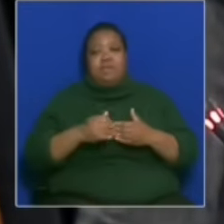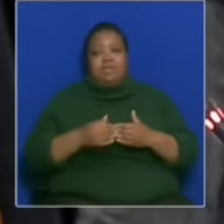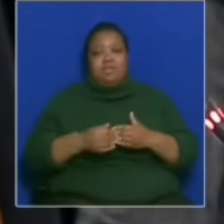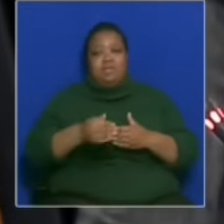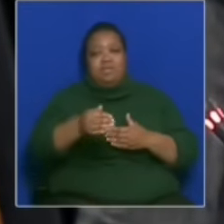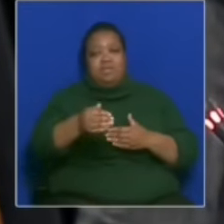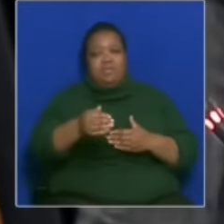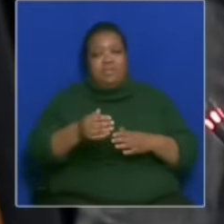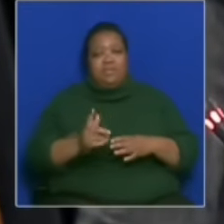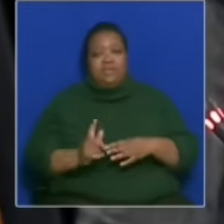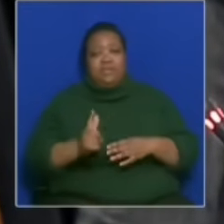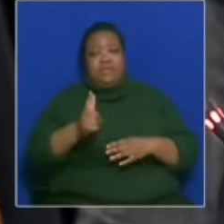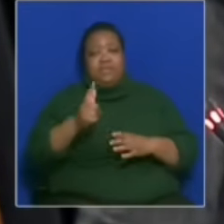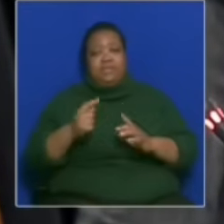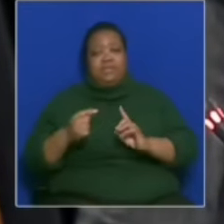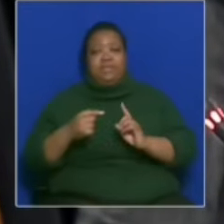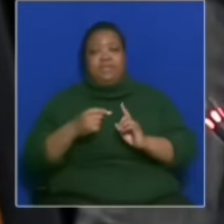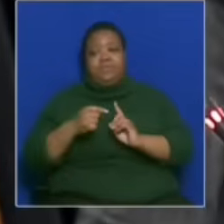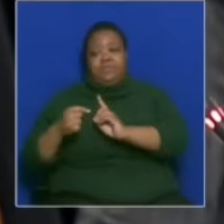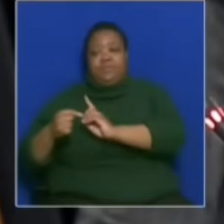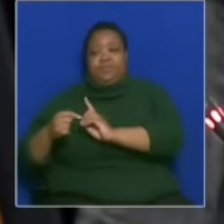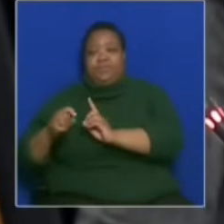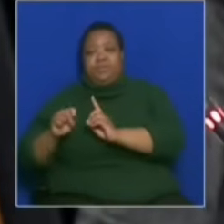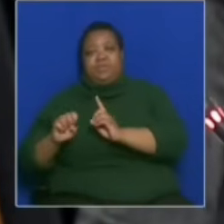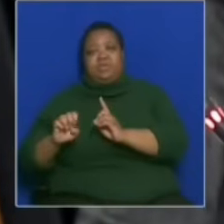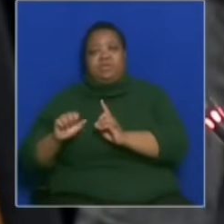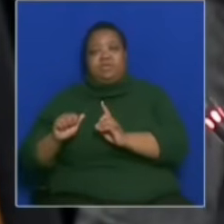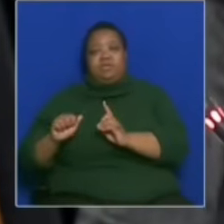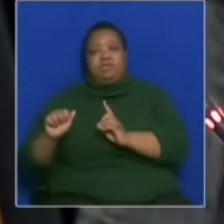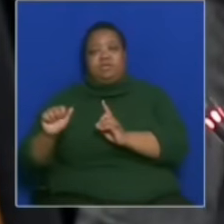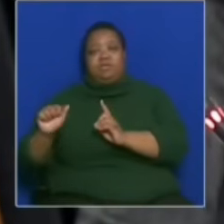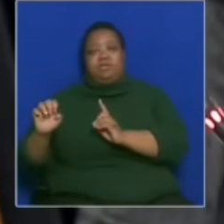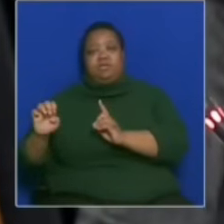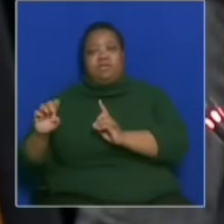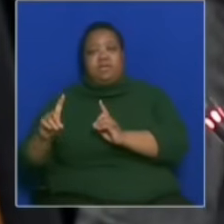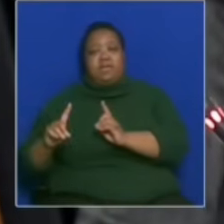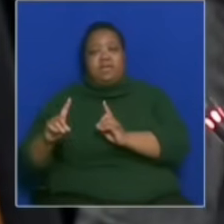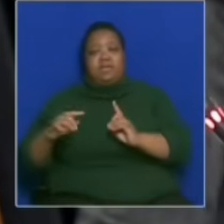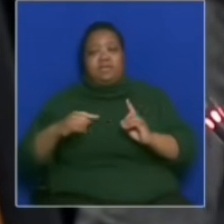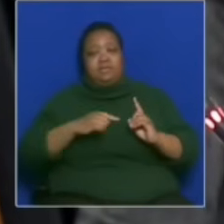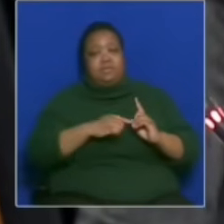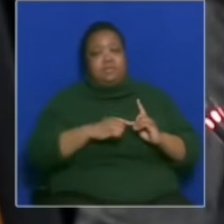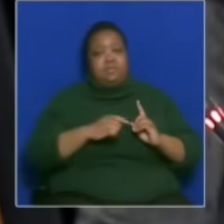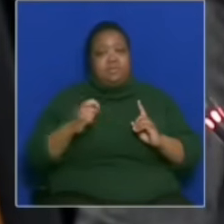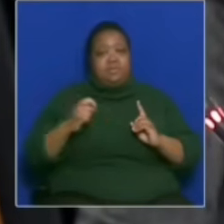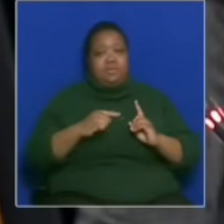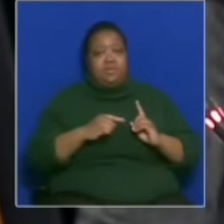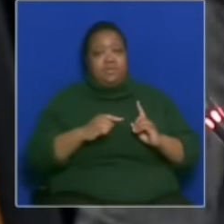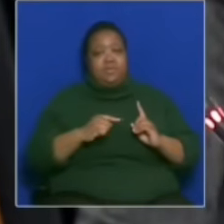Mr. Sayed sends to General Carne a SAPS tweet